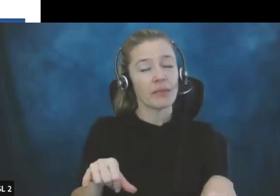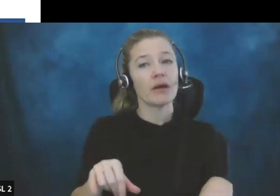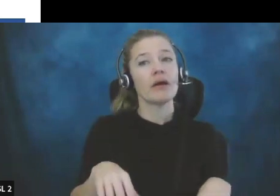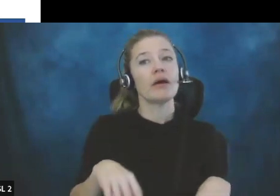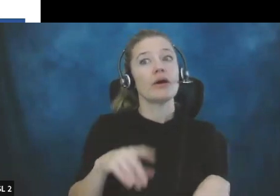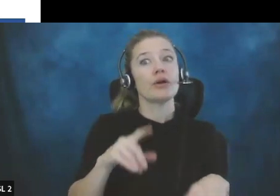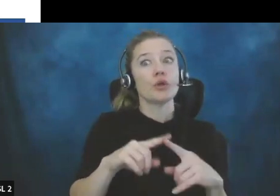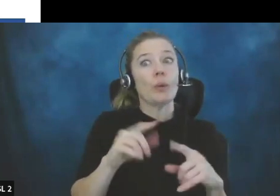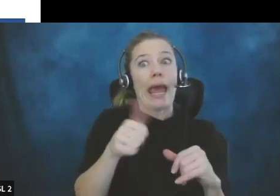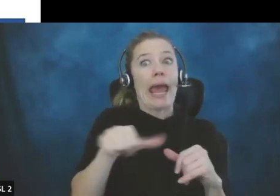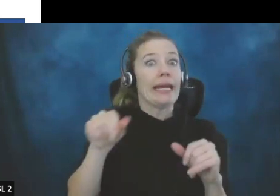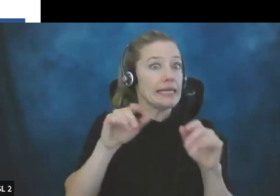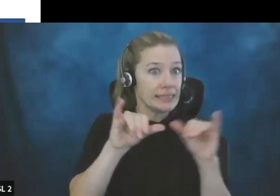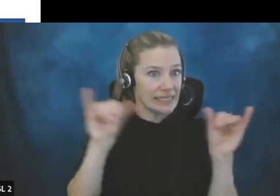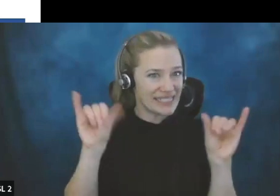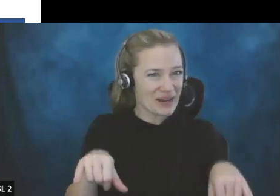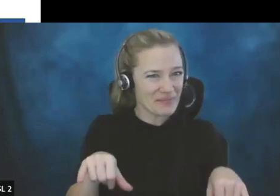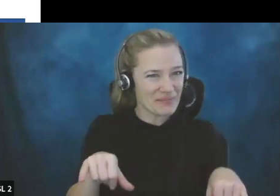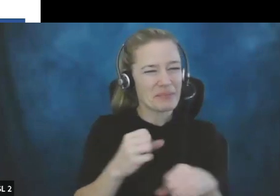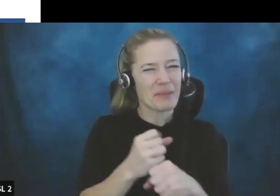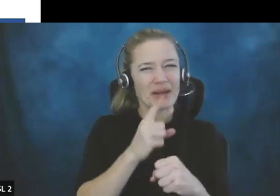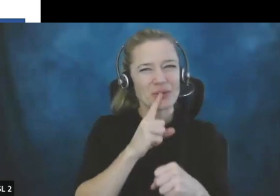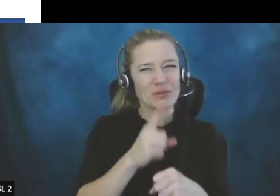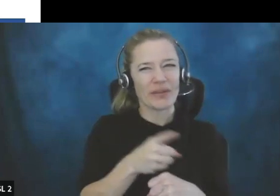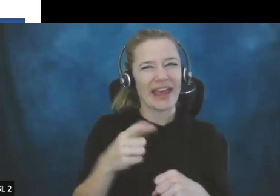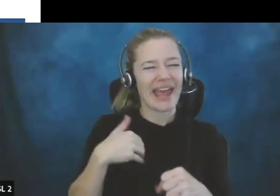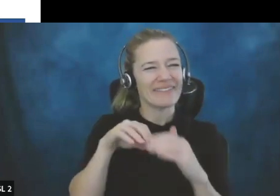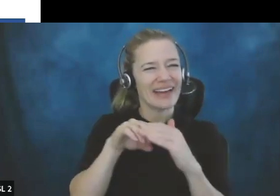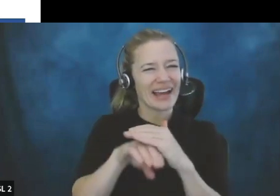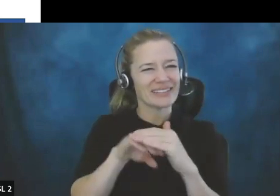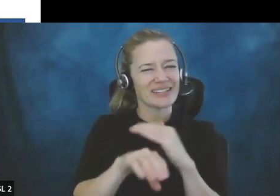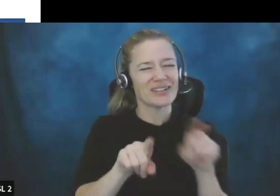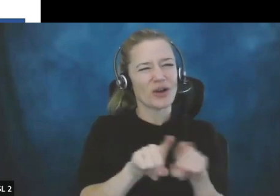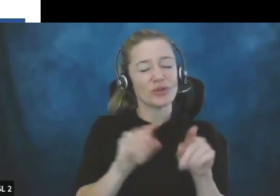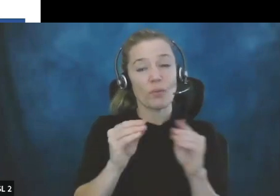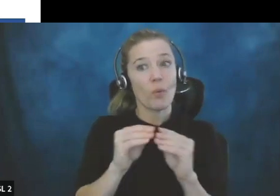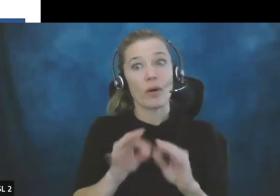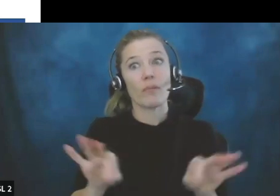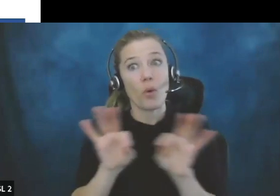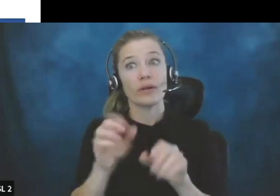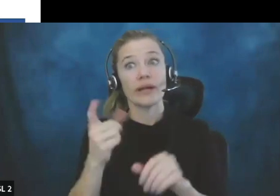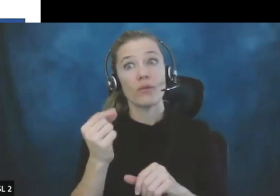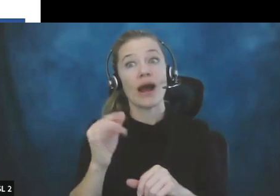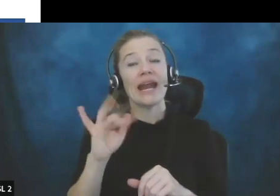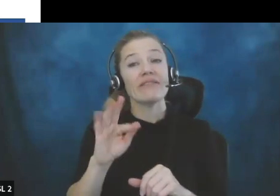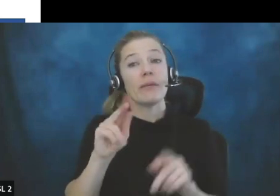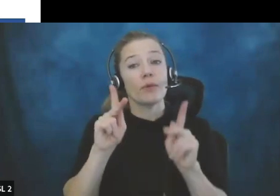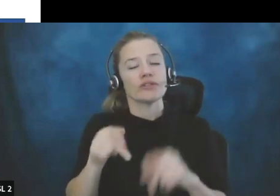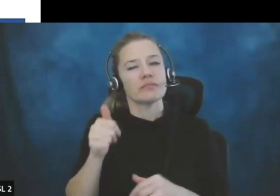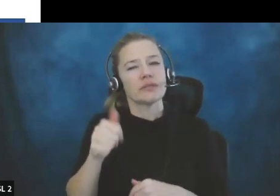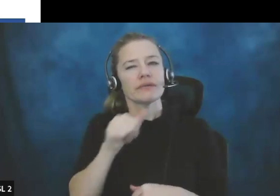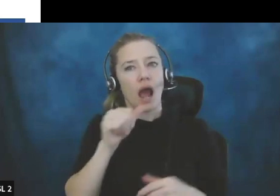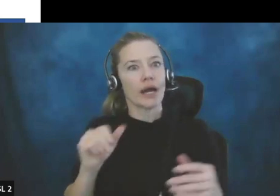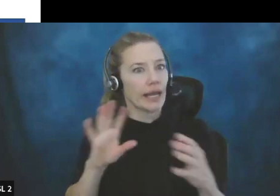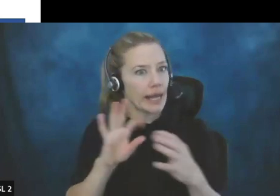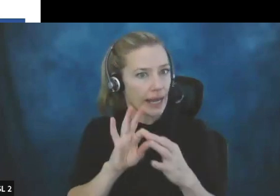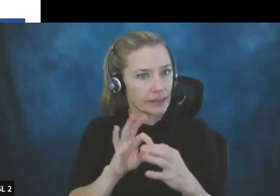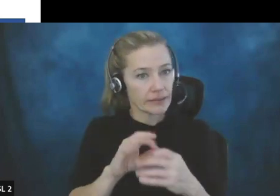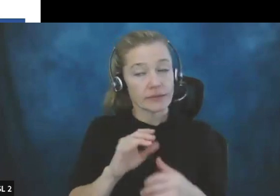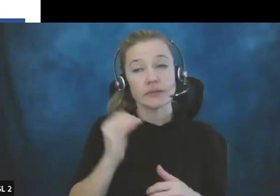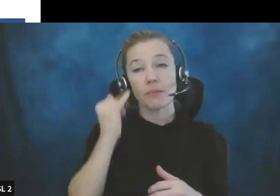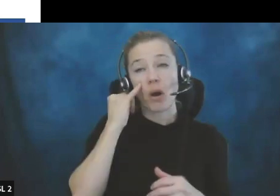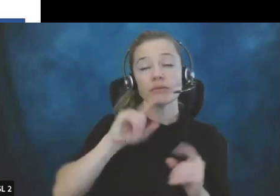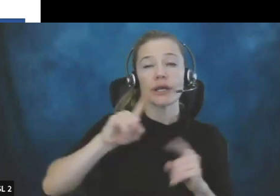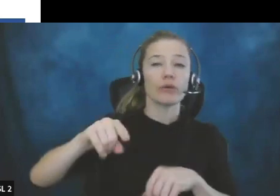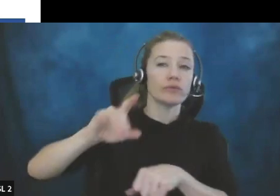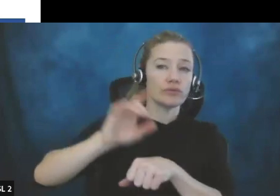the system, to a system, disability and aging system, to get access, but even more importantly, people who are not connected, people